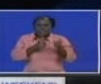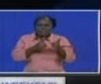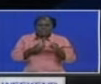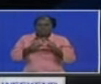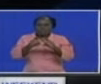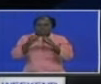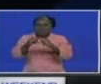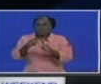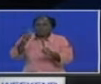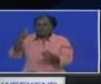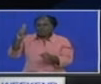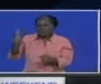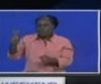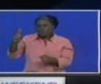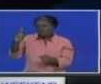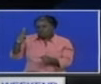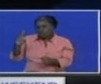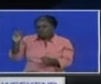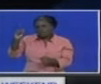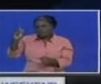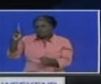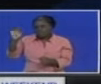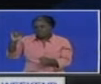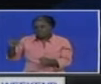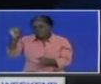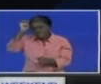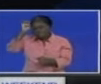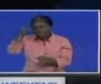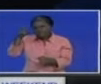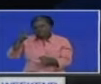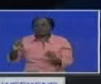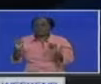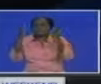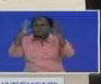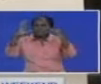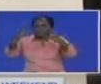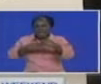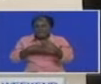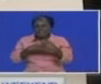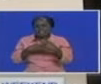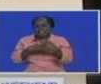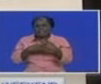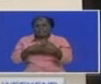edition of the Tuskies Warren Cross Country in Eldoret as the event marked its 8th edition.